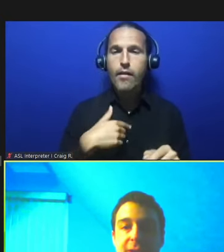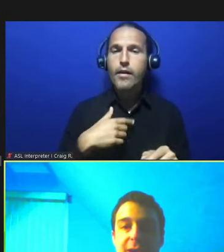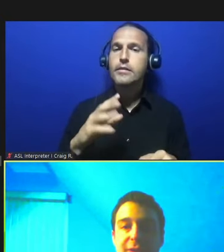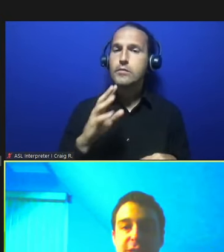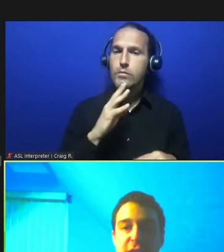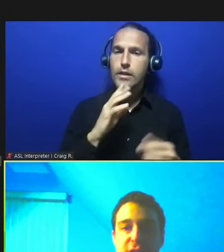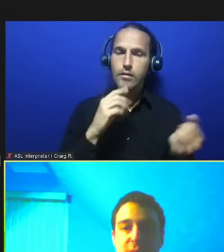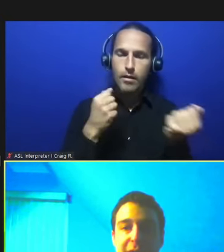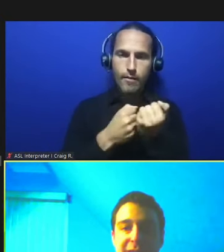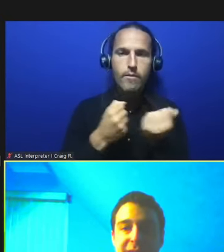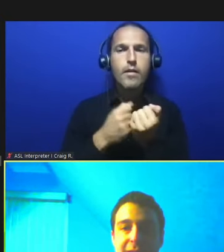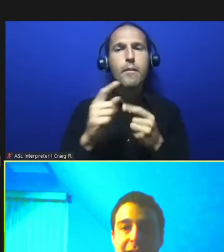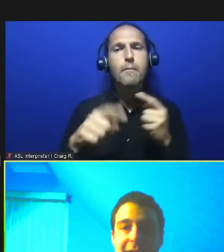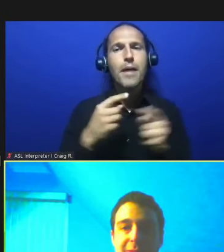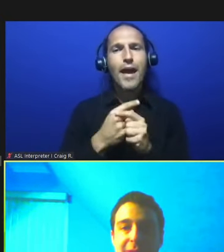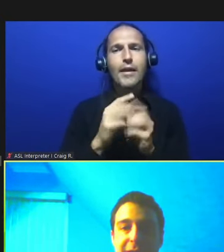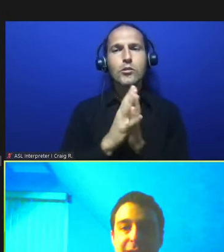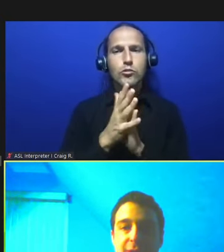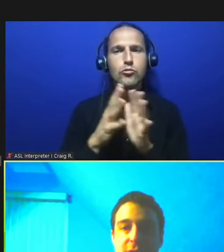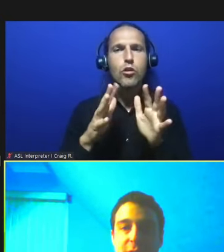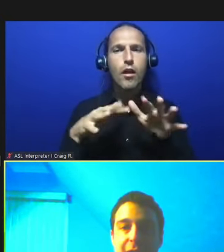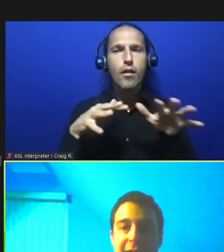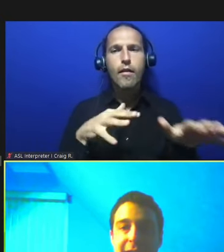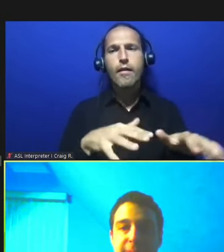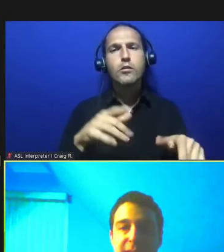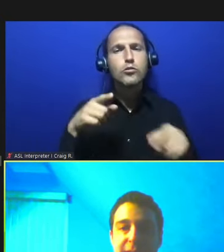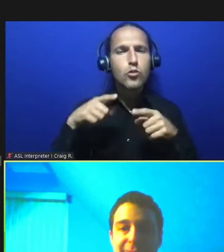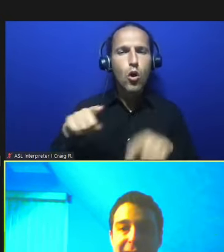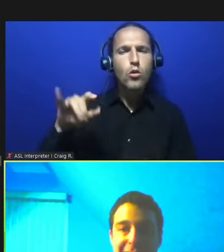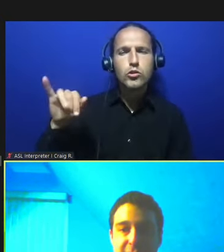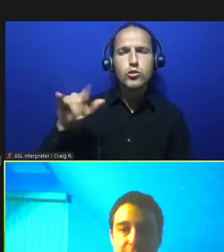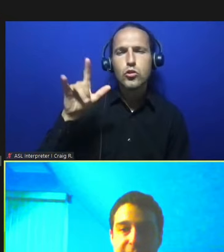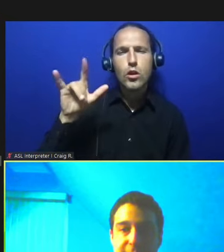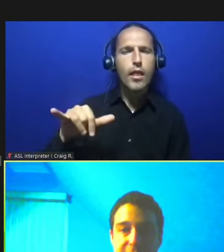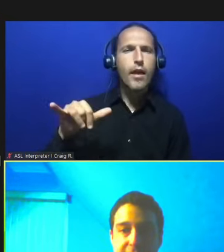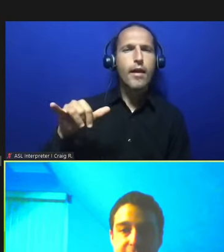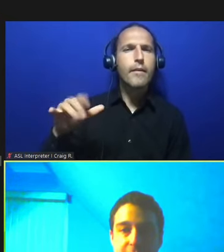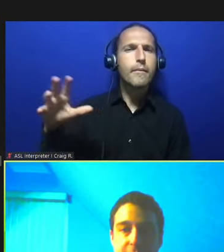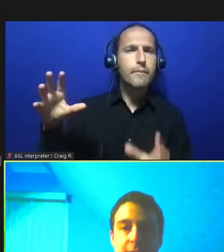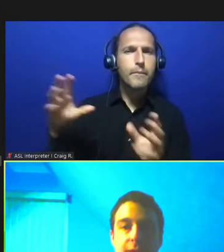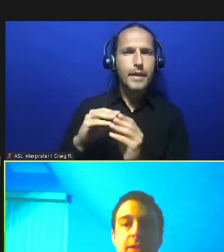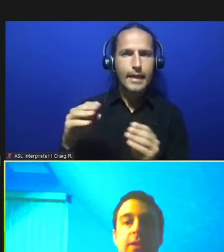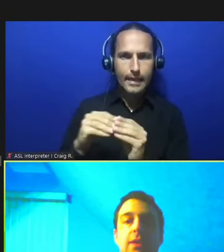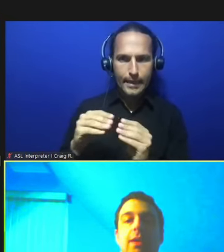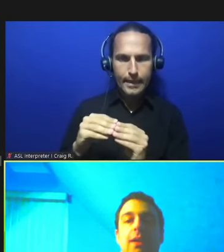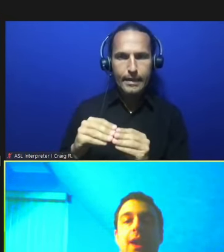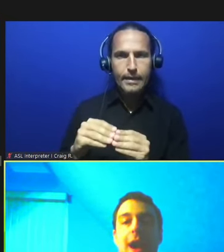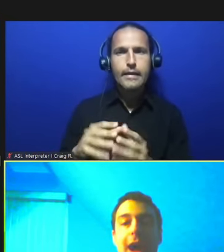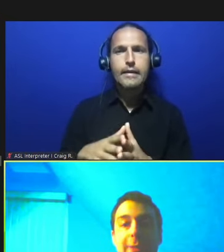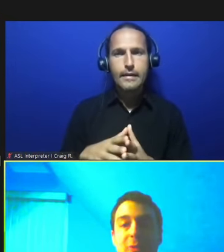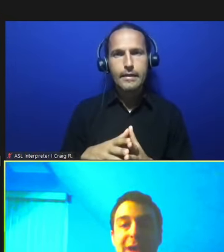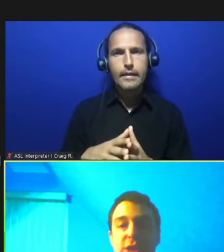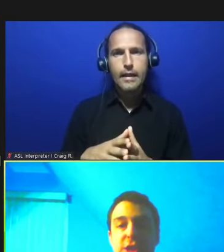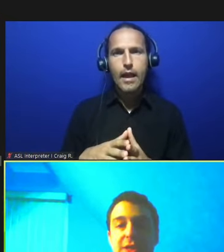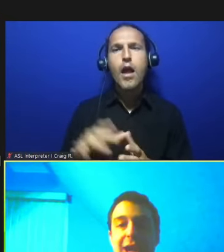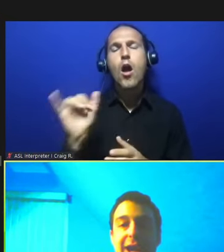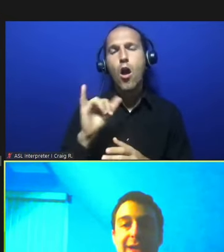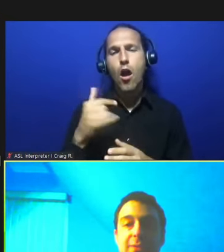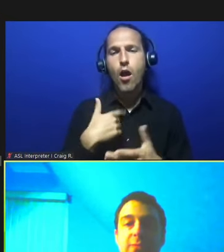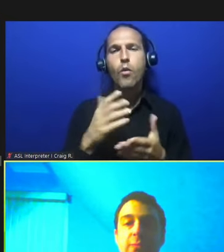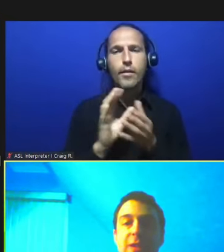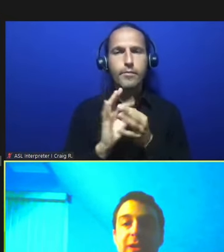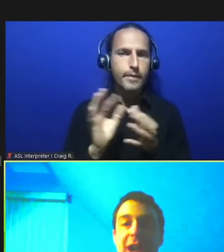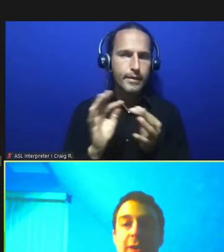favor of congestion pricing at the July MTA Finance Committee meeting. I will mention